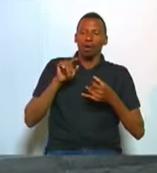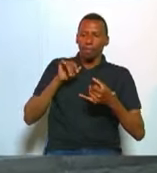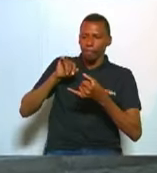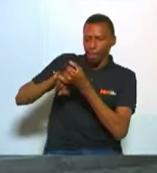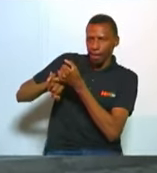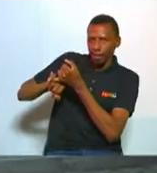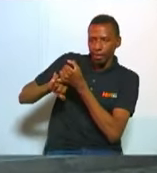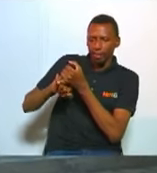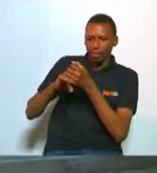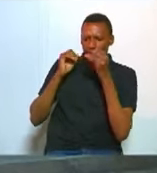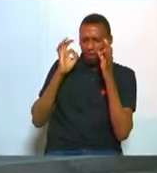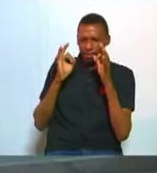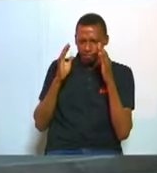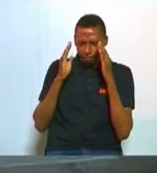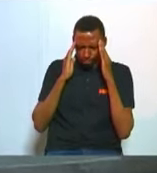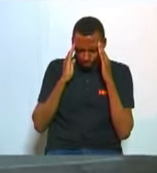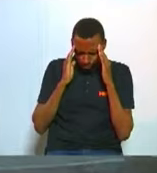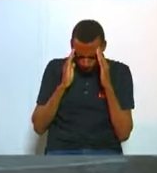each other.